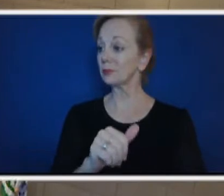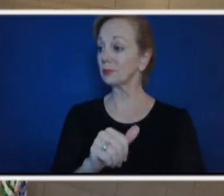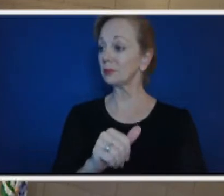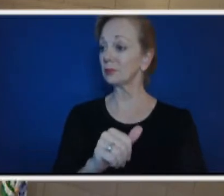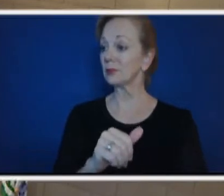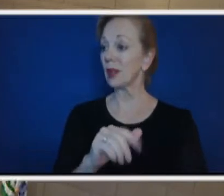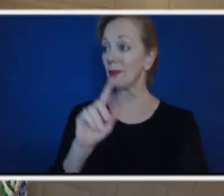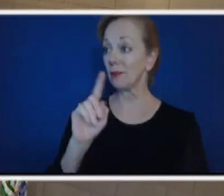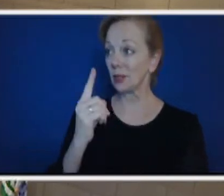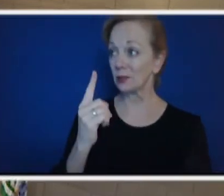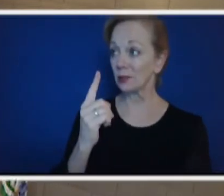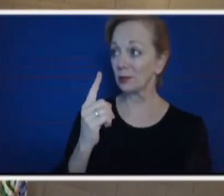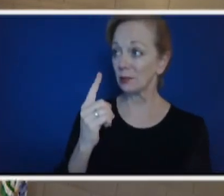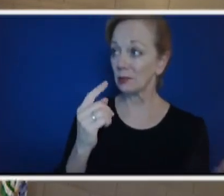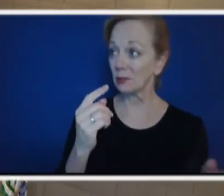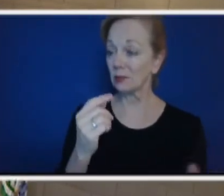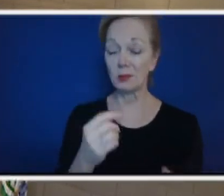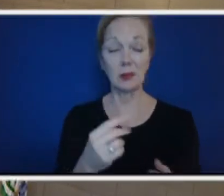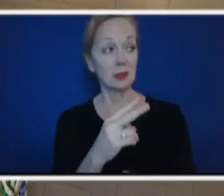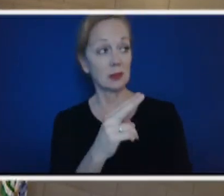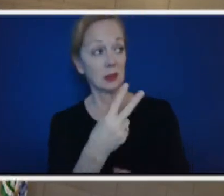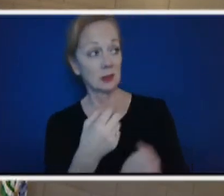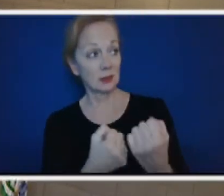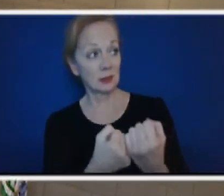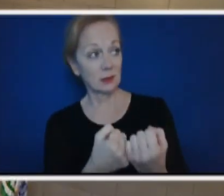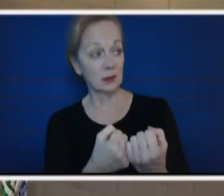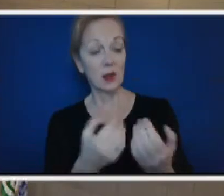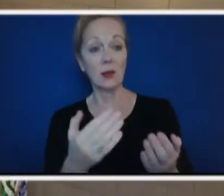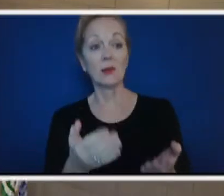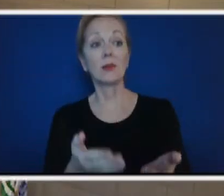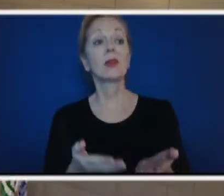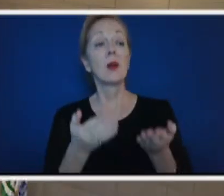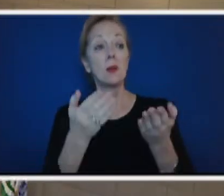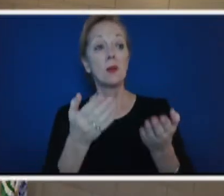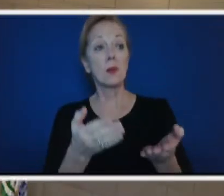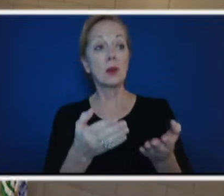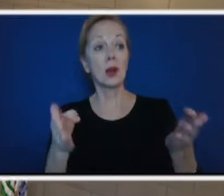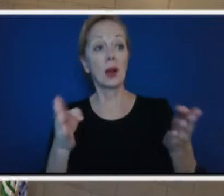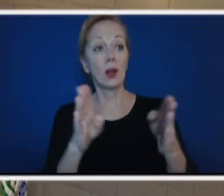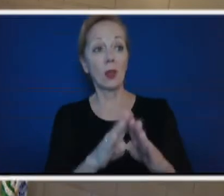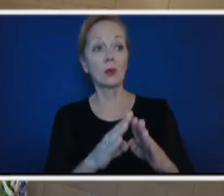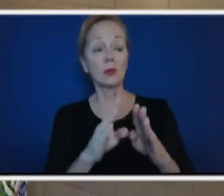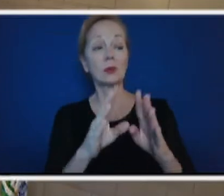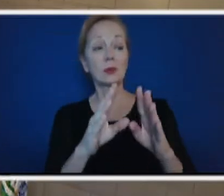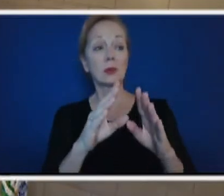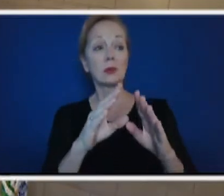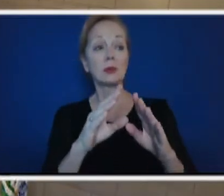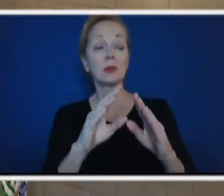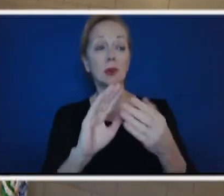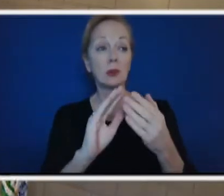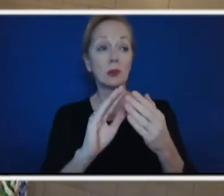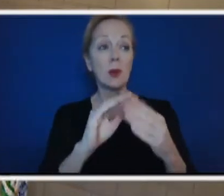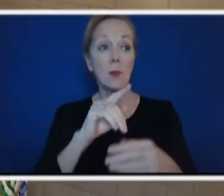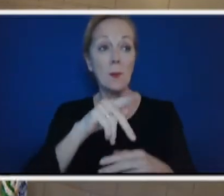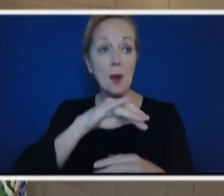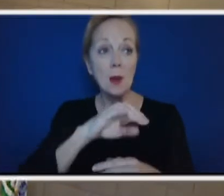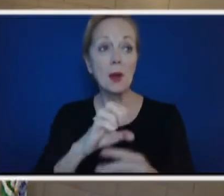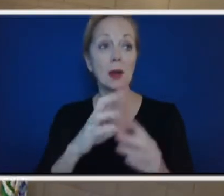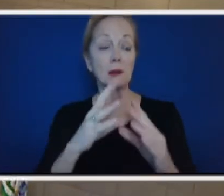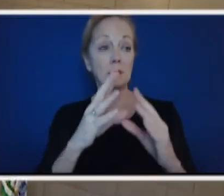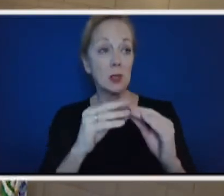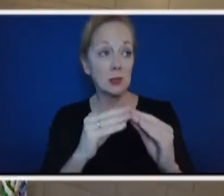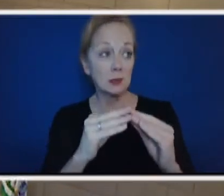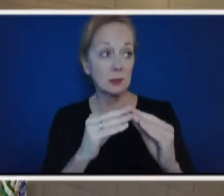Second. We have a motion to close the public hearing that's been seconded. Do we have any questions or comment,